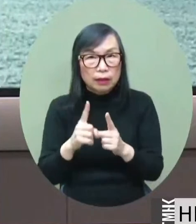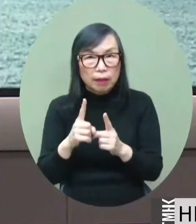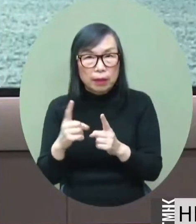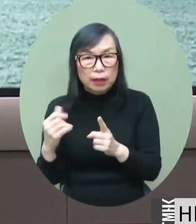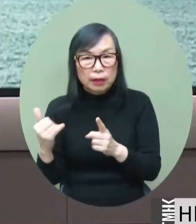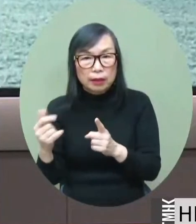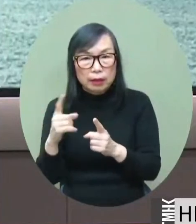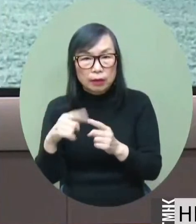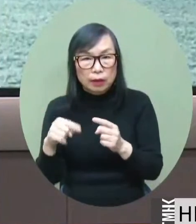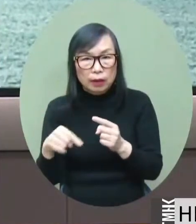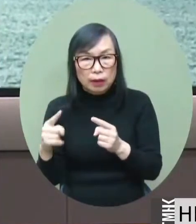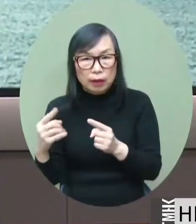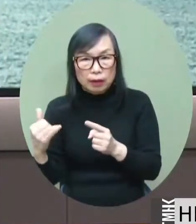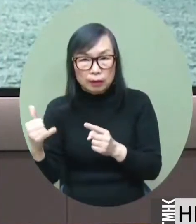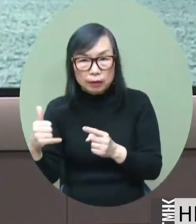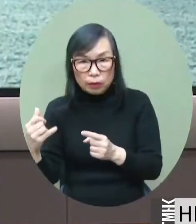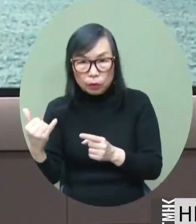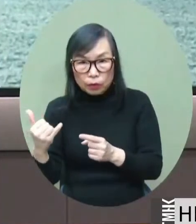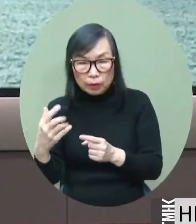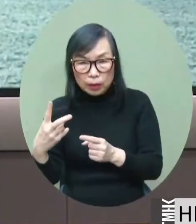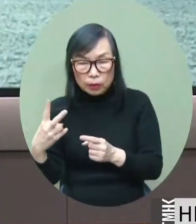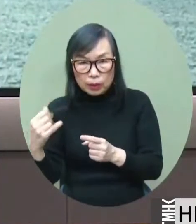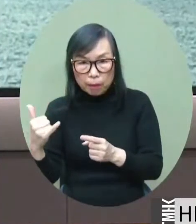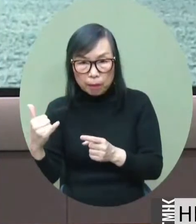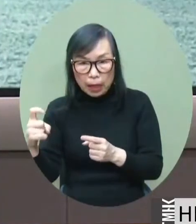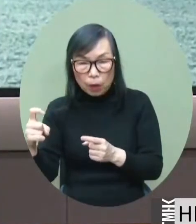has 1.16 million,